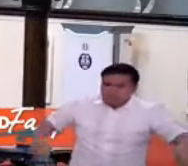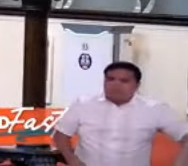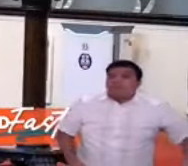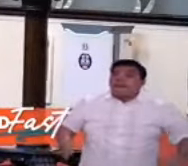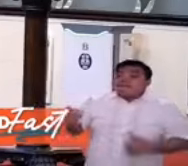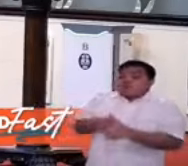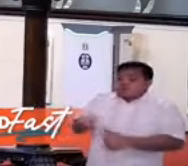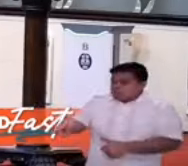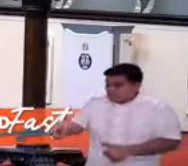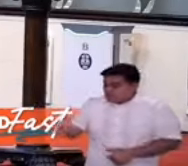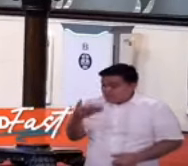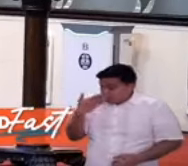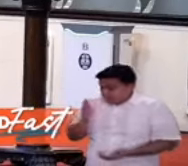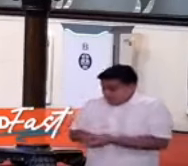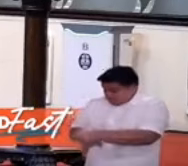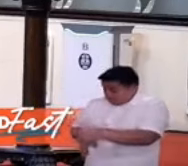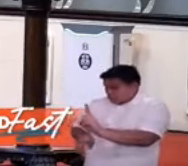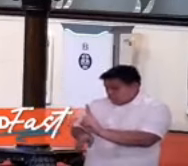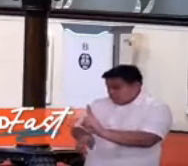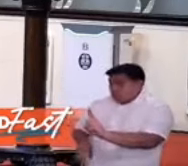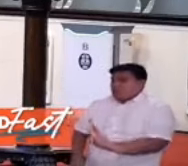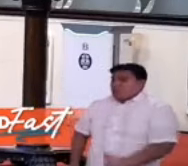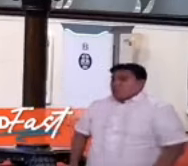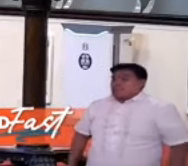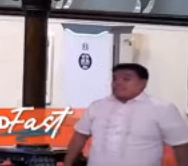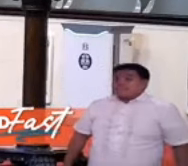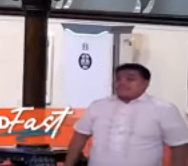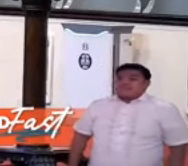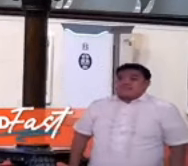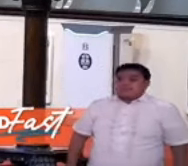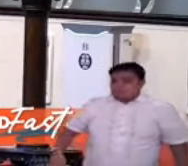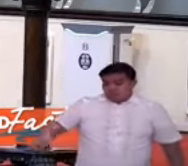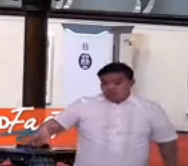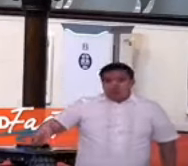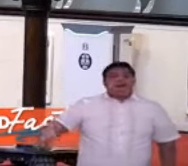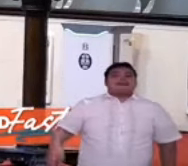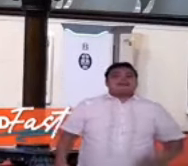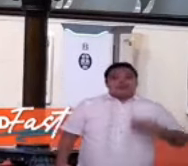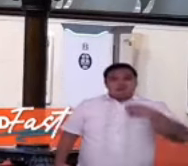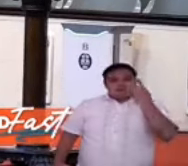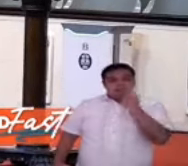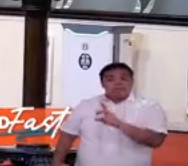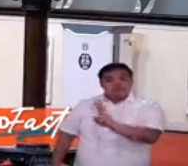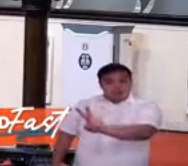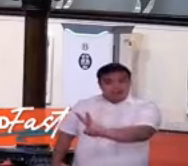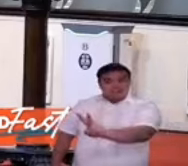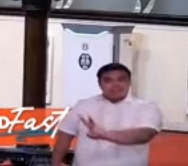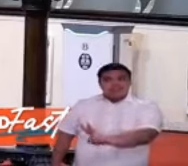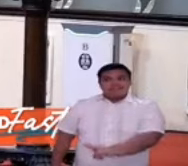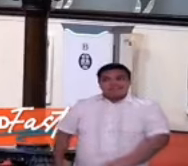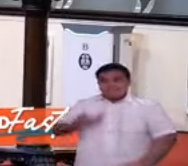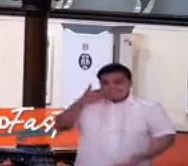Every time we commit a wrong, psh, hospital. Psh, ICU.